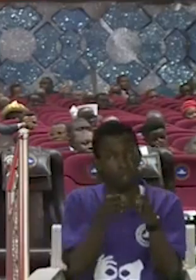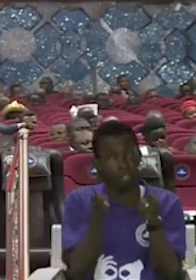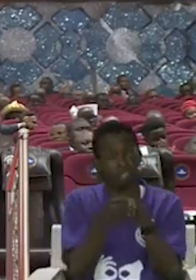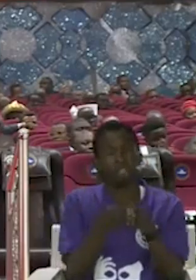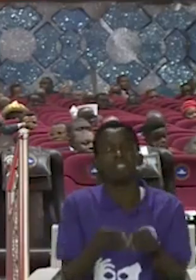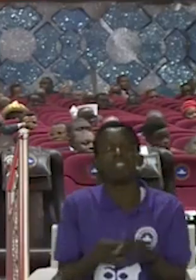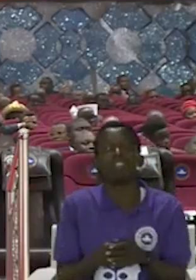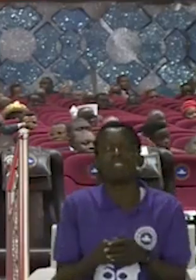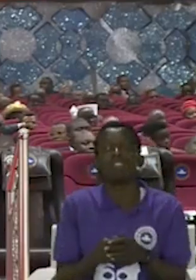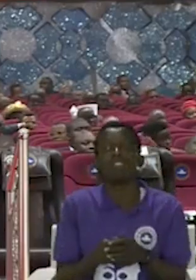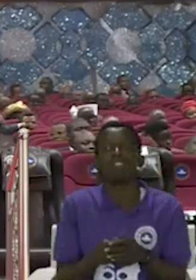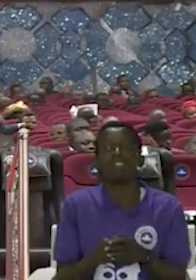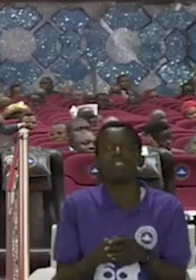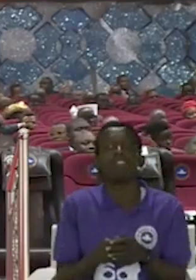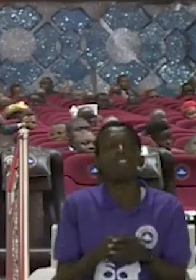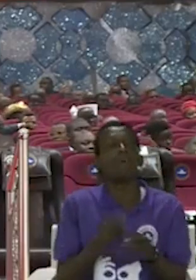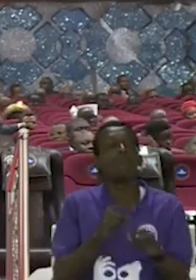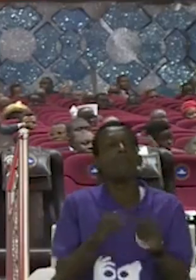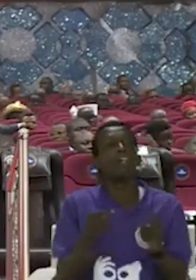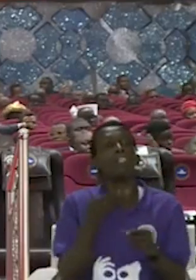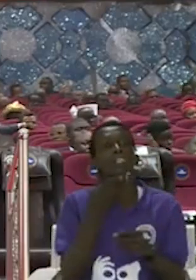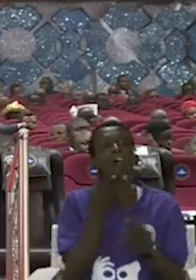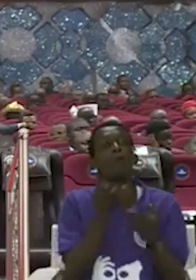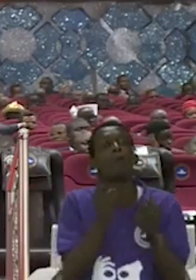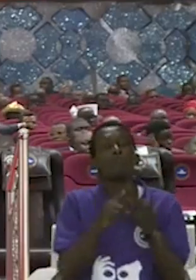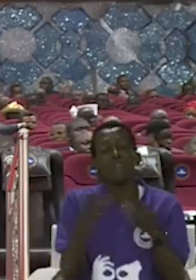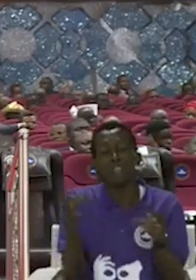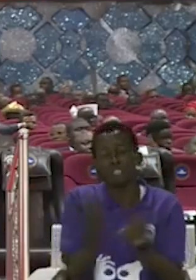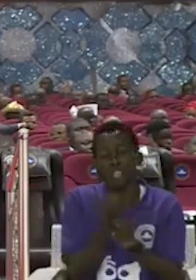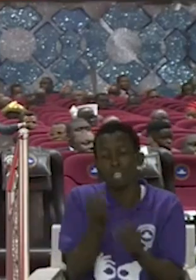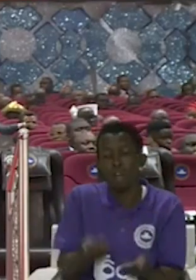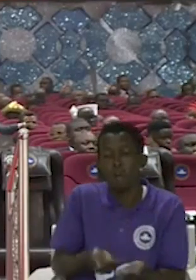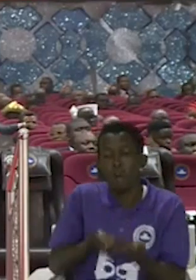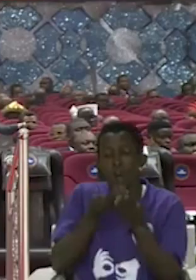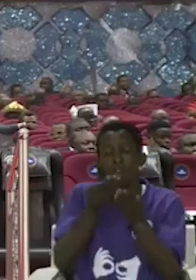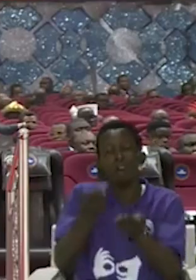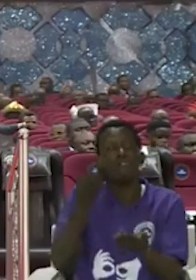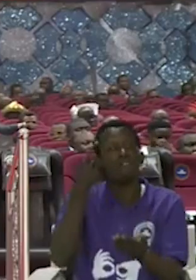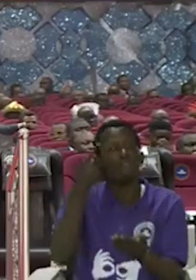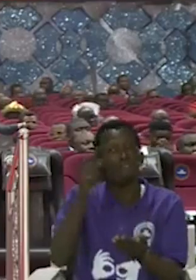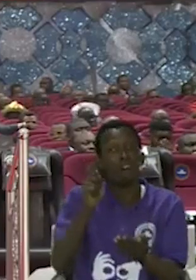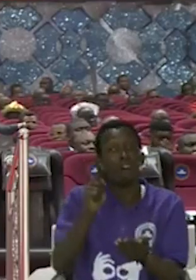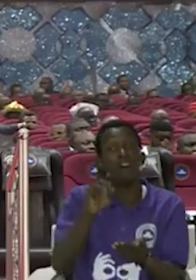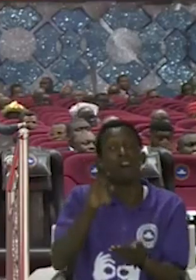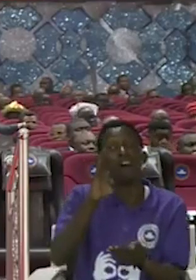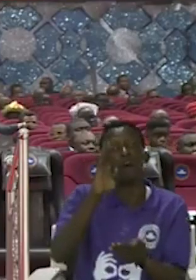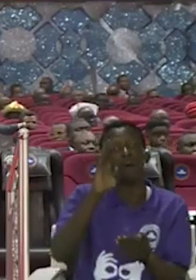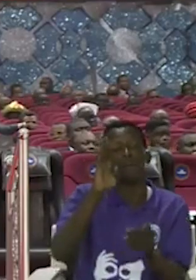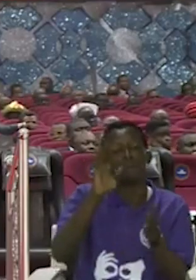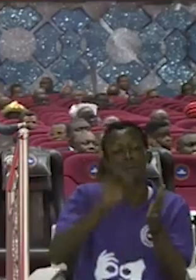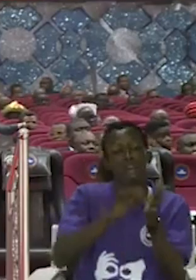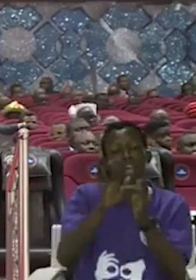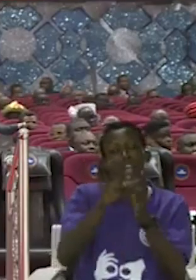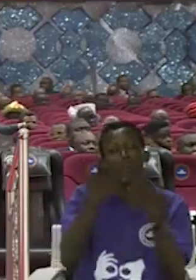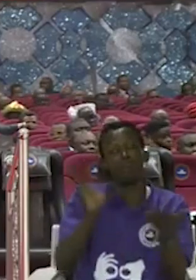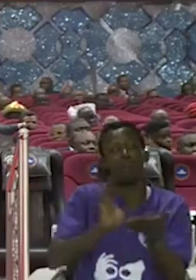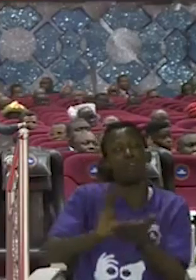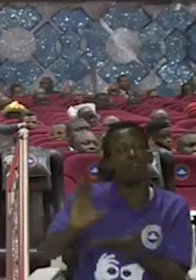And they wanted to take an offering for their Bible college. And one